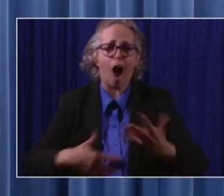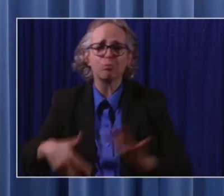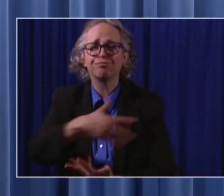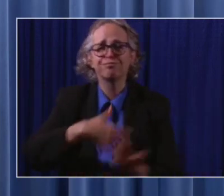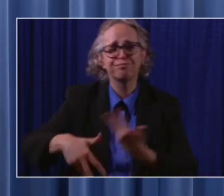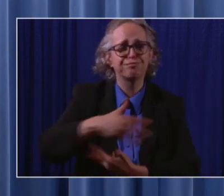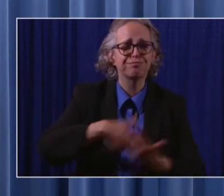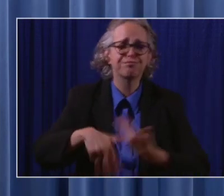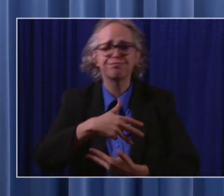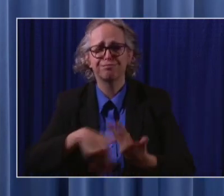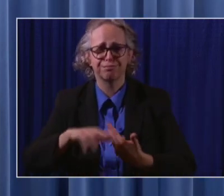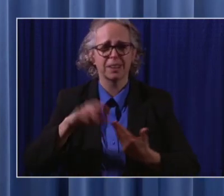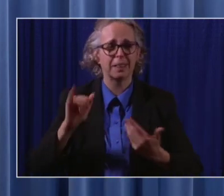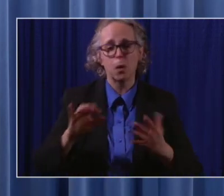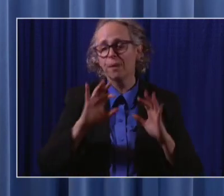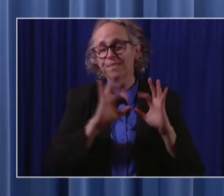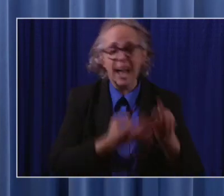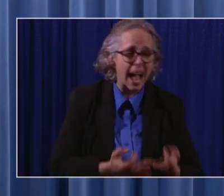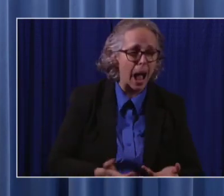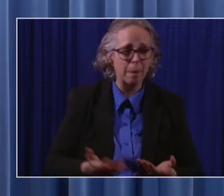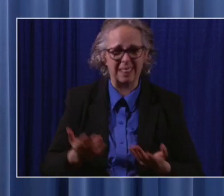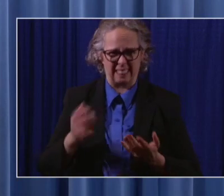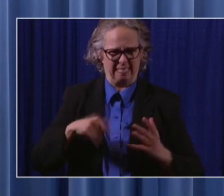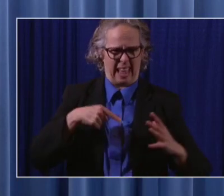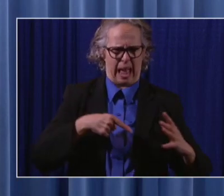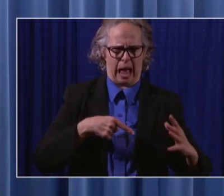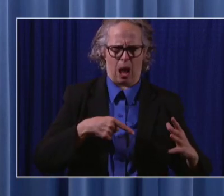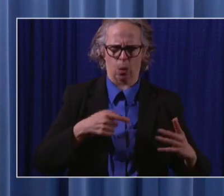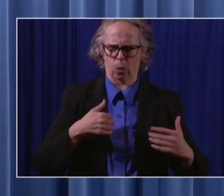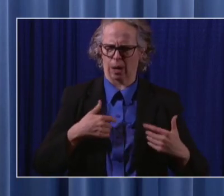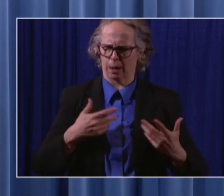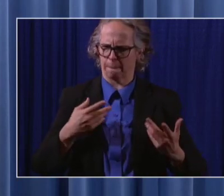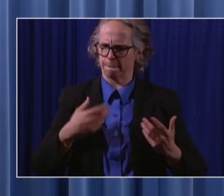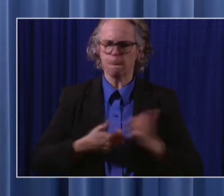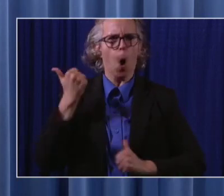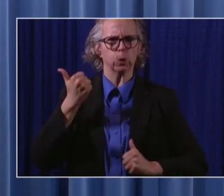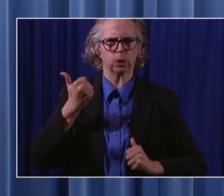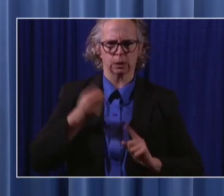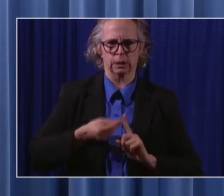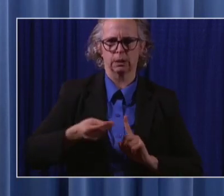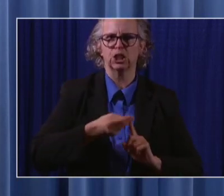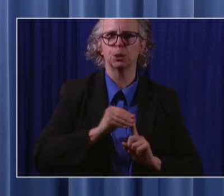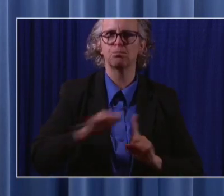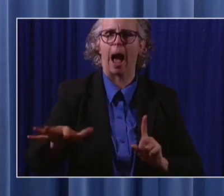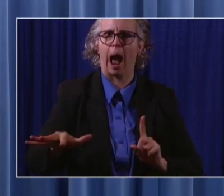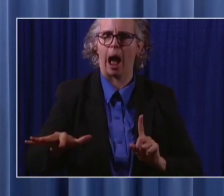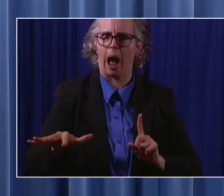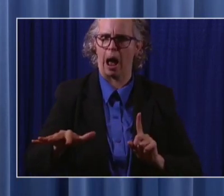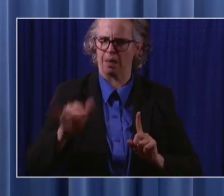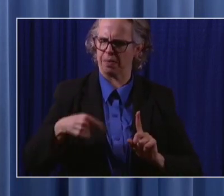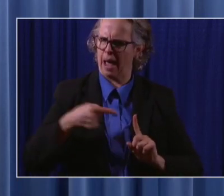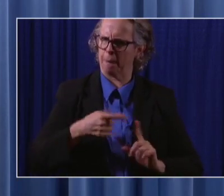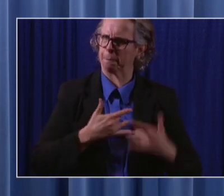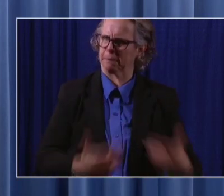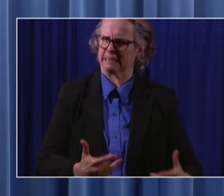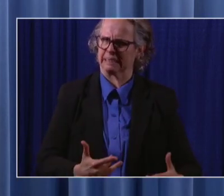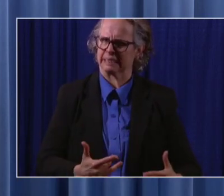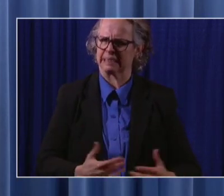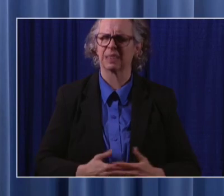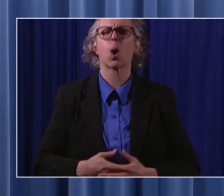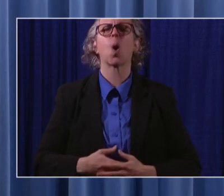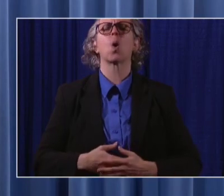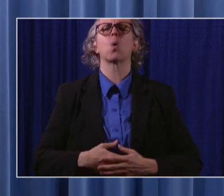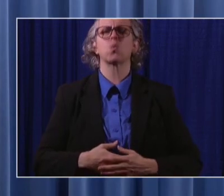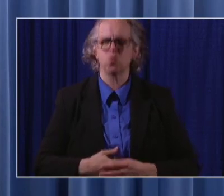friends, being with family, in backyard barbecues and all kinds of other things that we're seeing a significant amount of